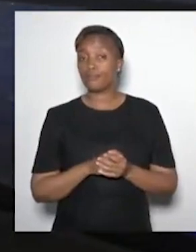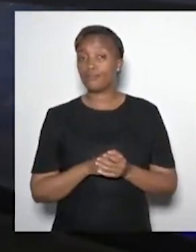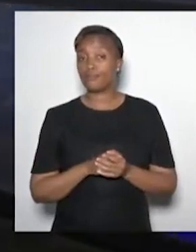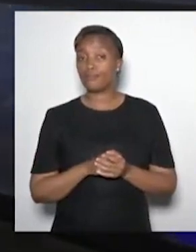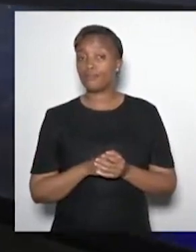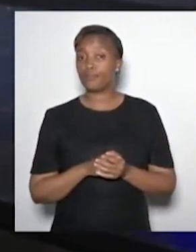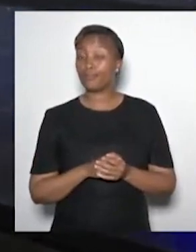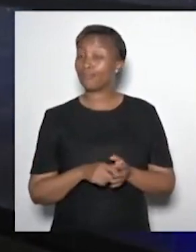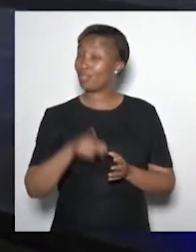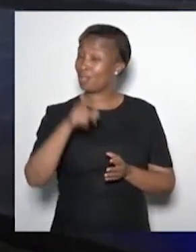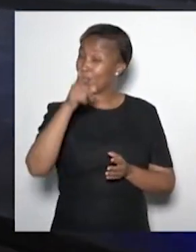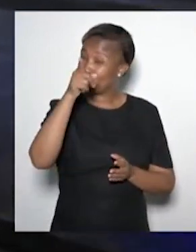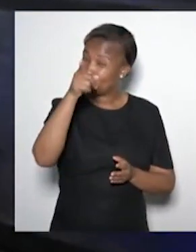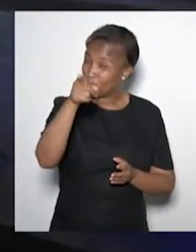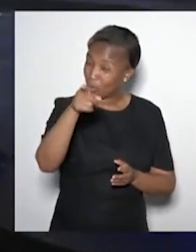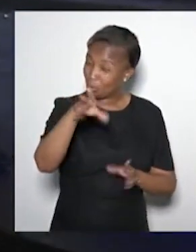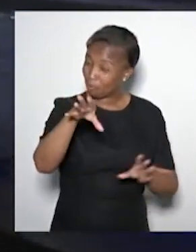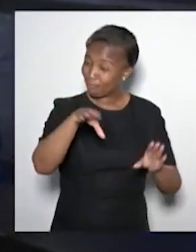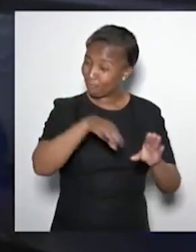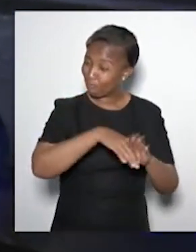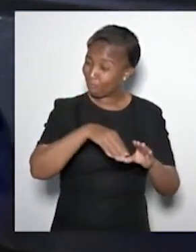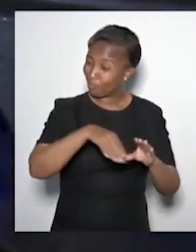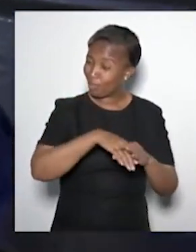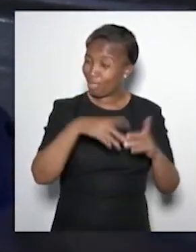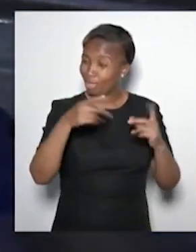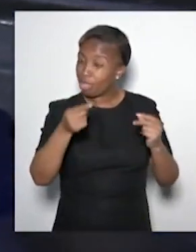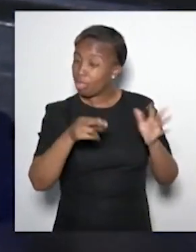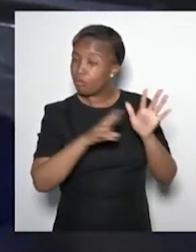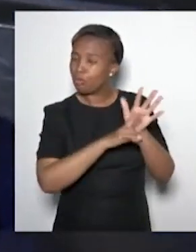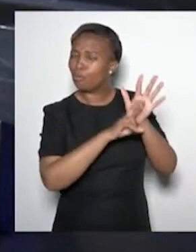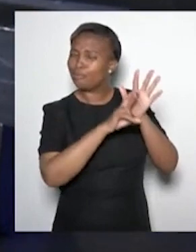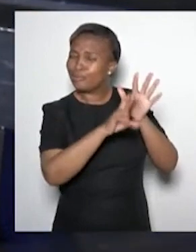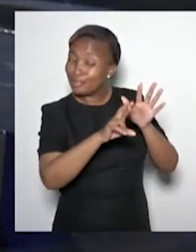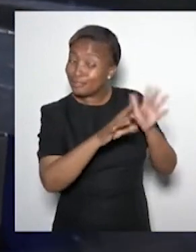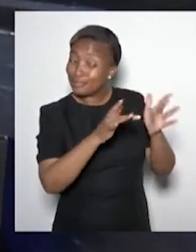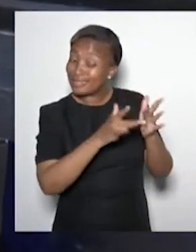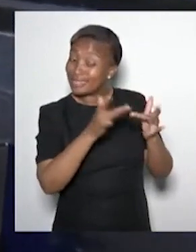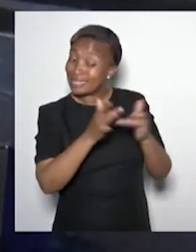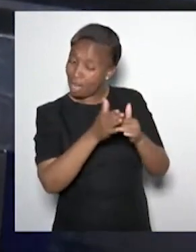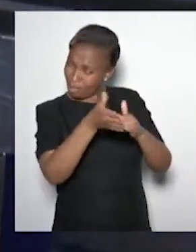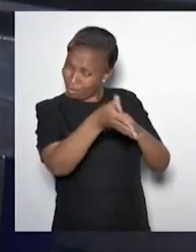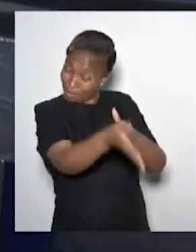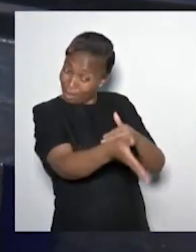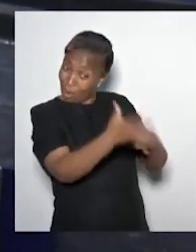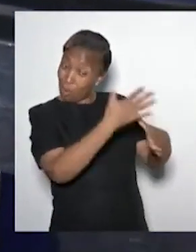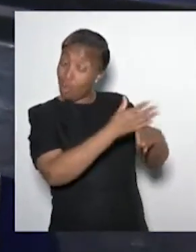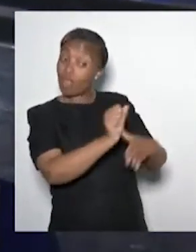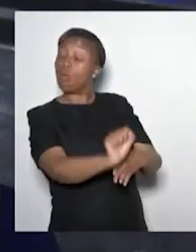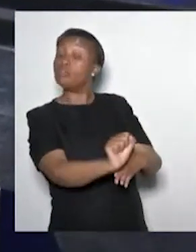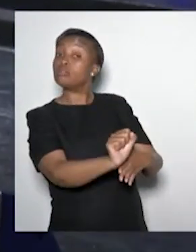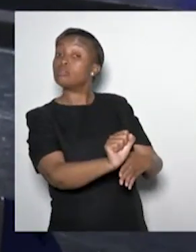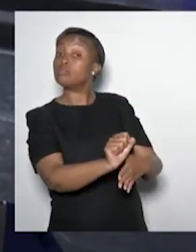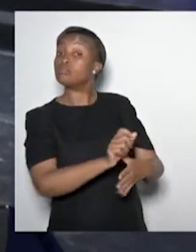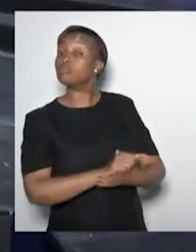you are in and you were to represent Jesus right there.